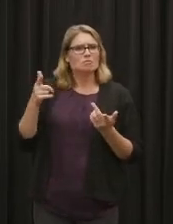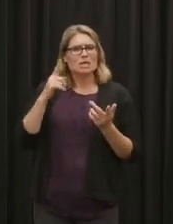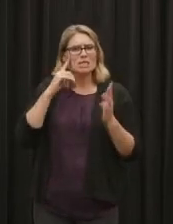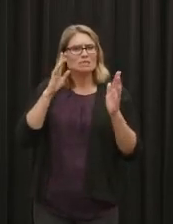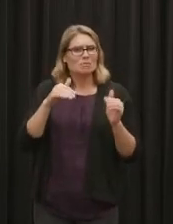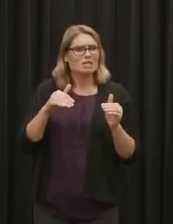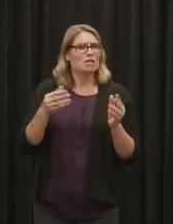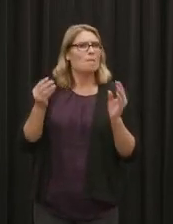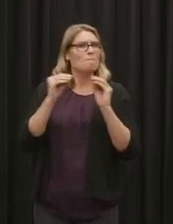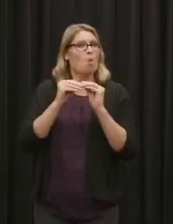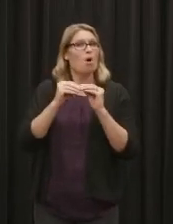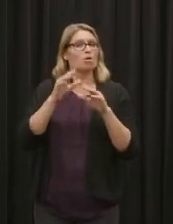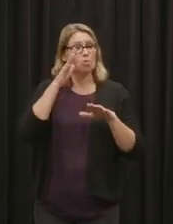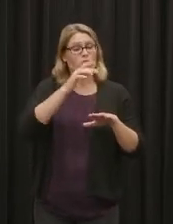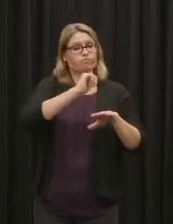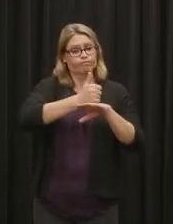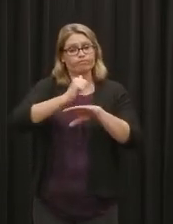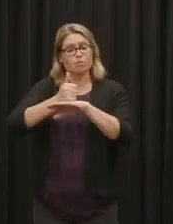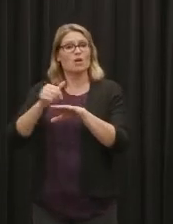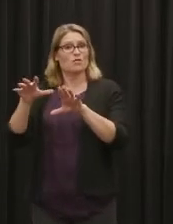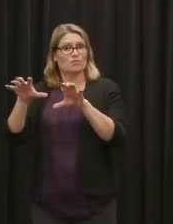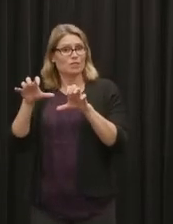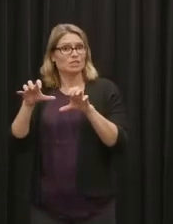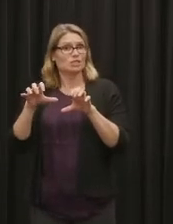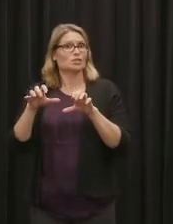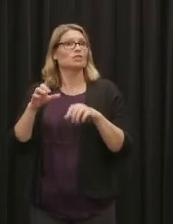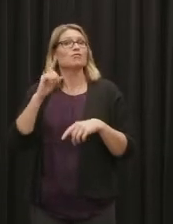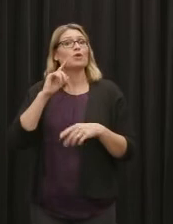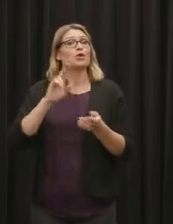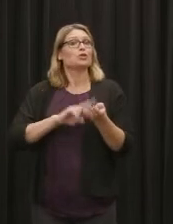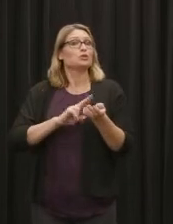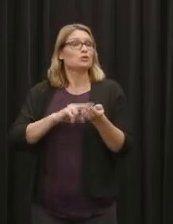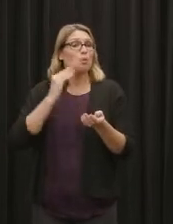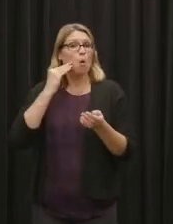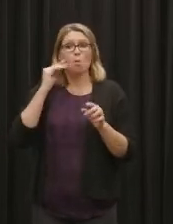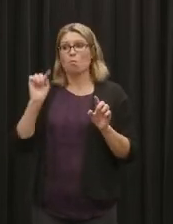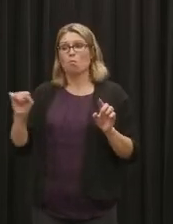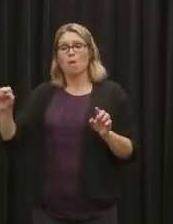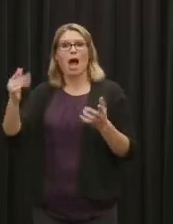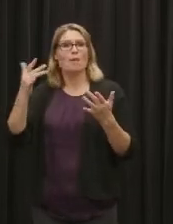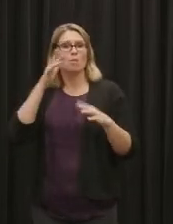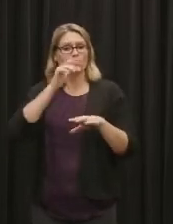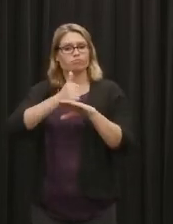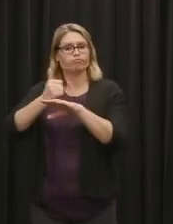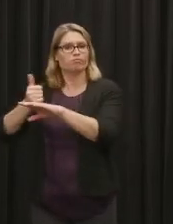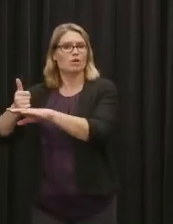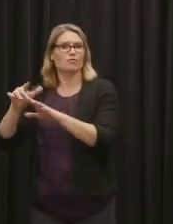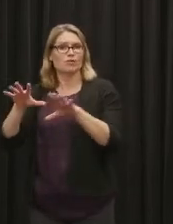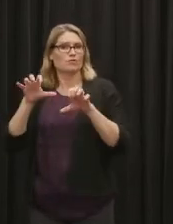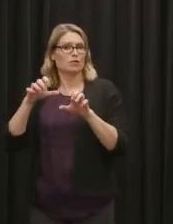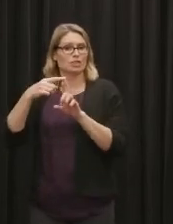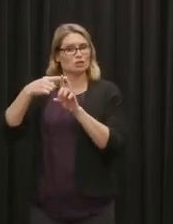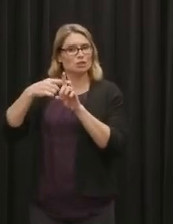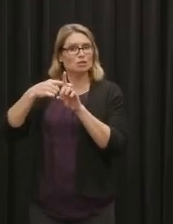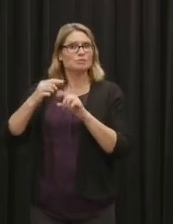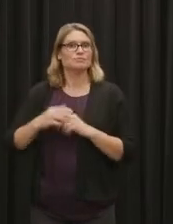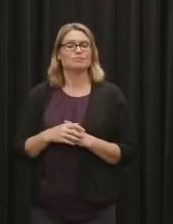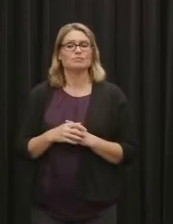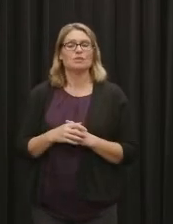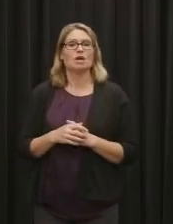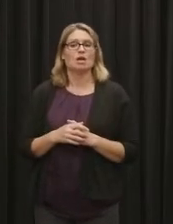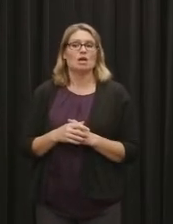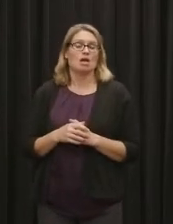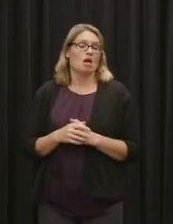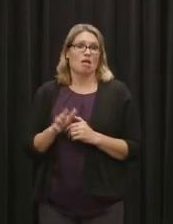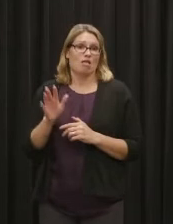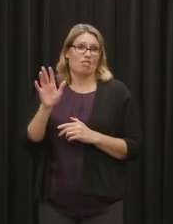to have more freezers to be able to reach more nursing home residents? That is currently